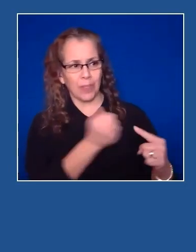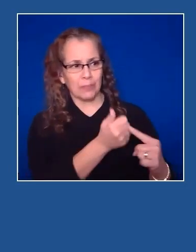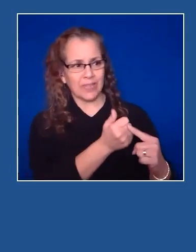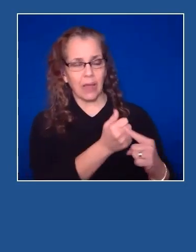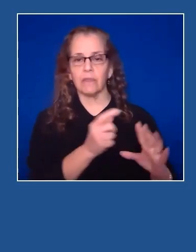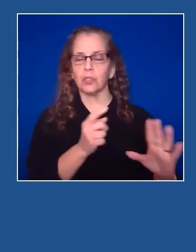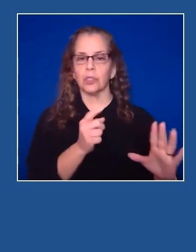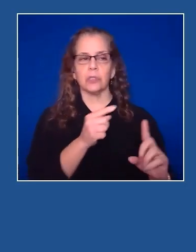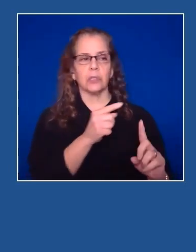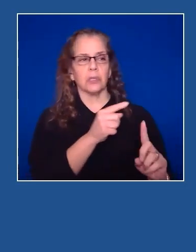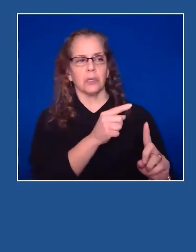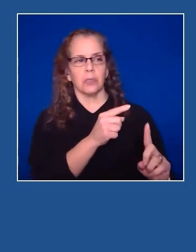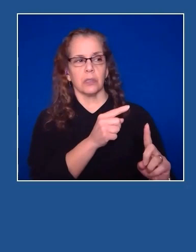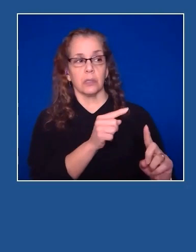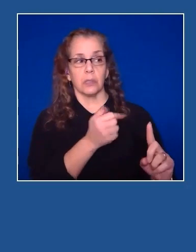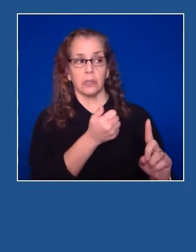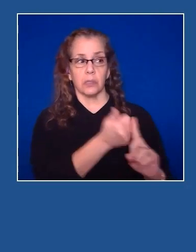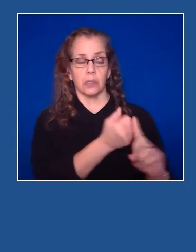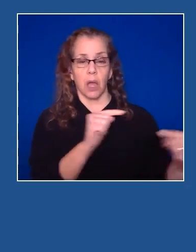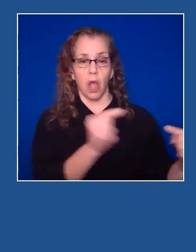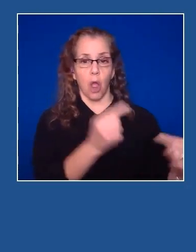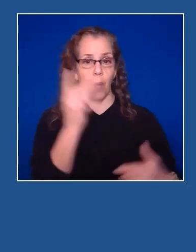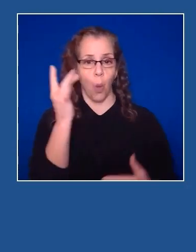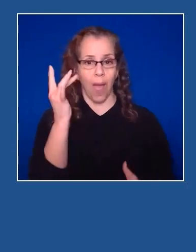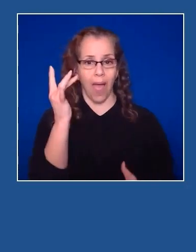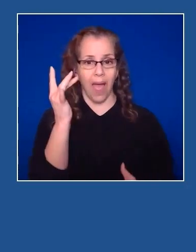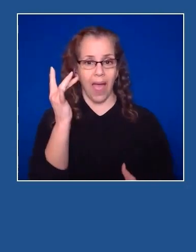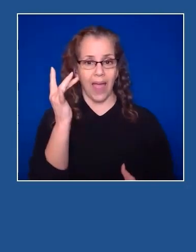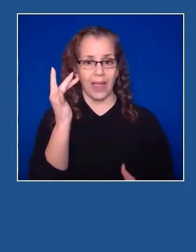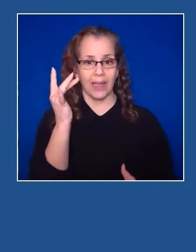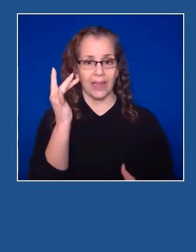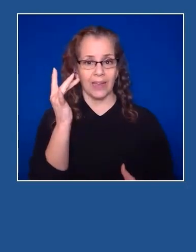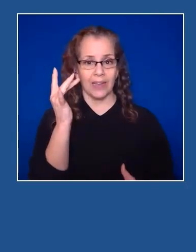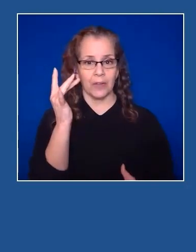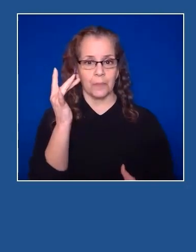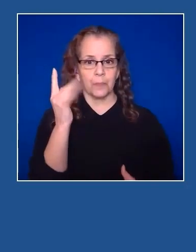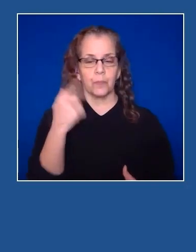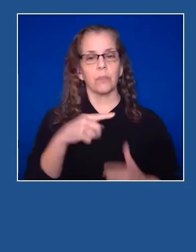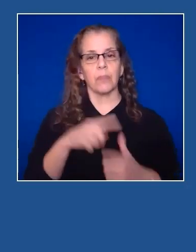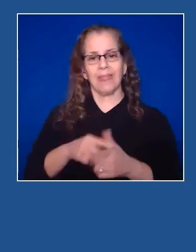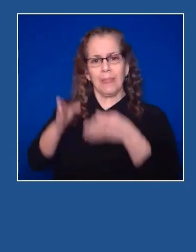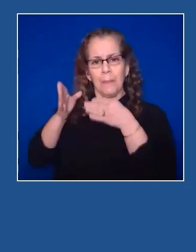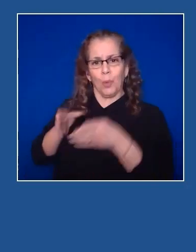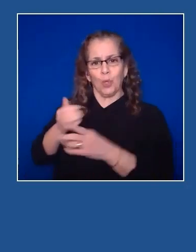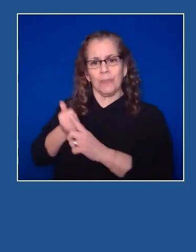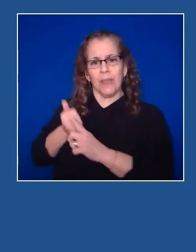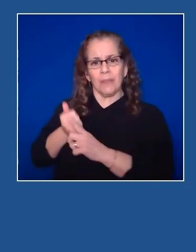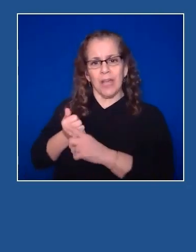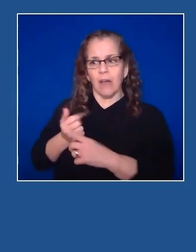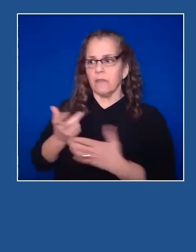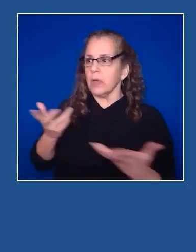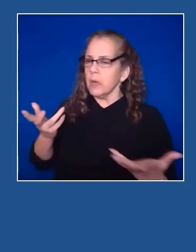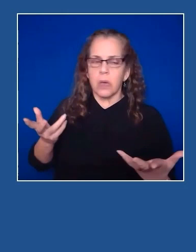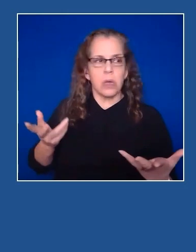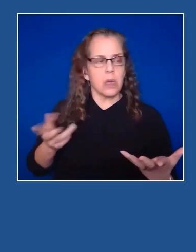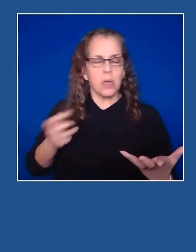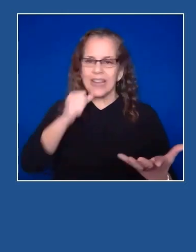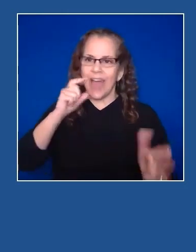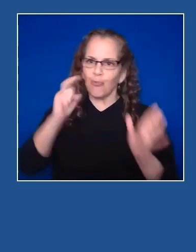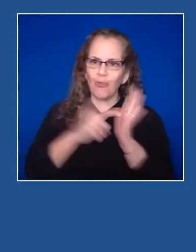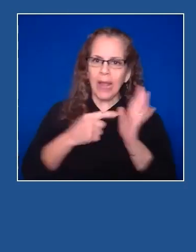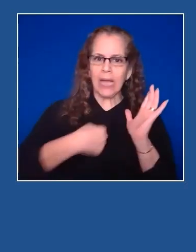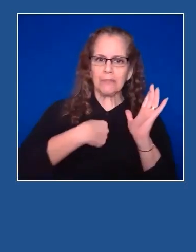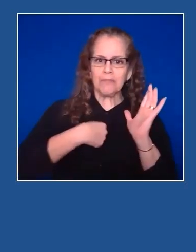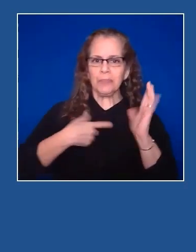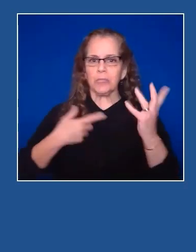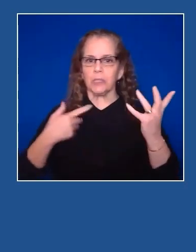invalidate, and that's number four. Wow, that just cranks up the emotions some more. But look here at the bottom, the other person,